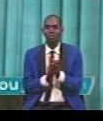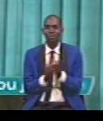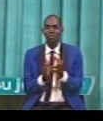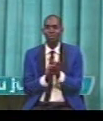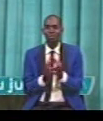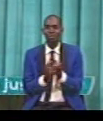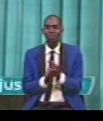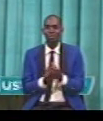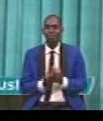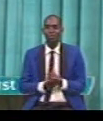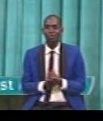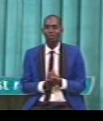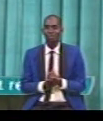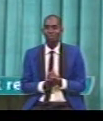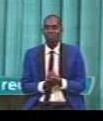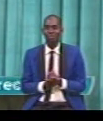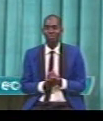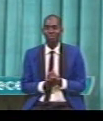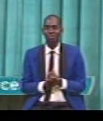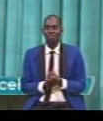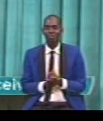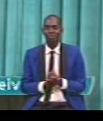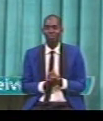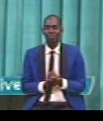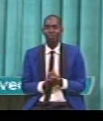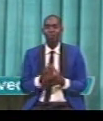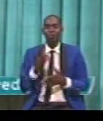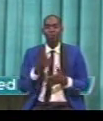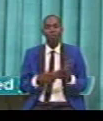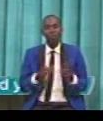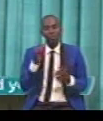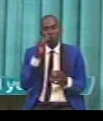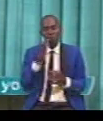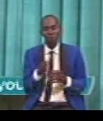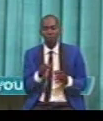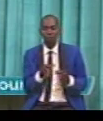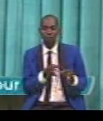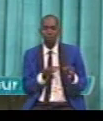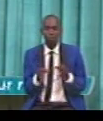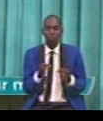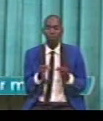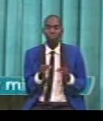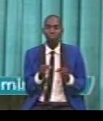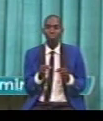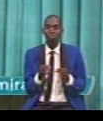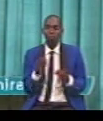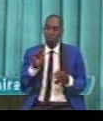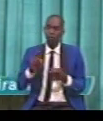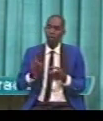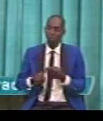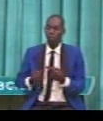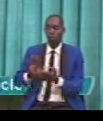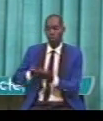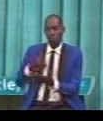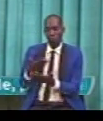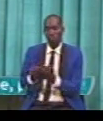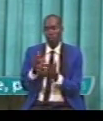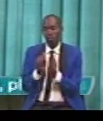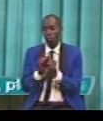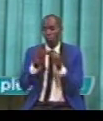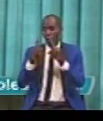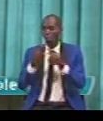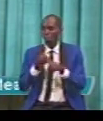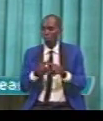Any comment from the medical practitioner? Okay, so what she was describing, most likely, although we have to confirm with scans, but what she